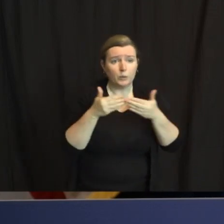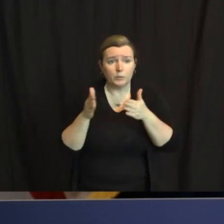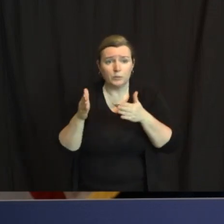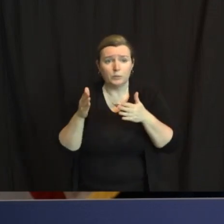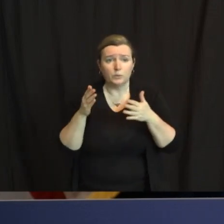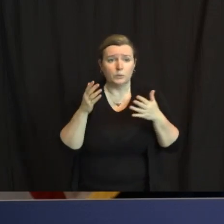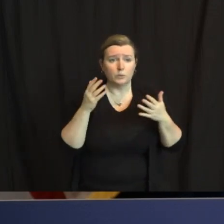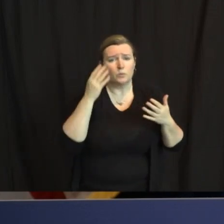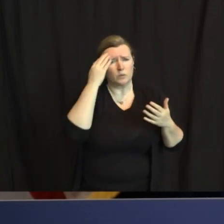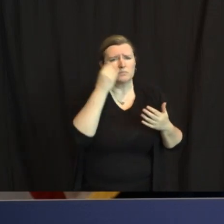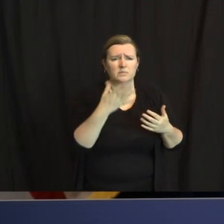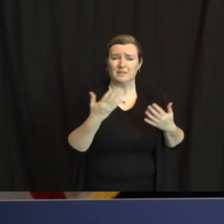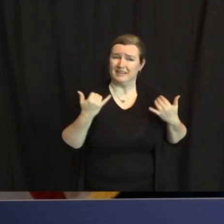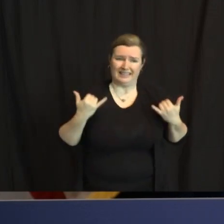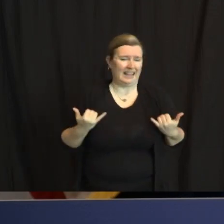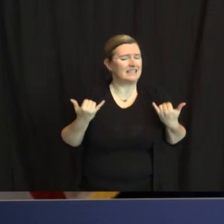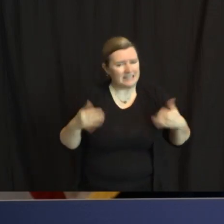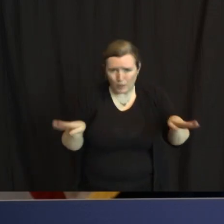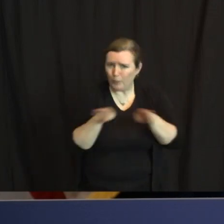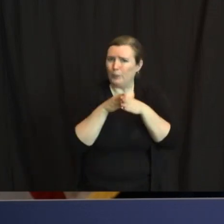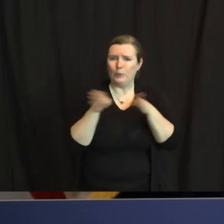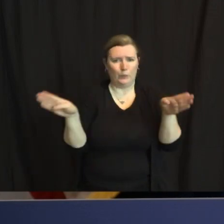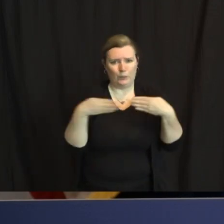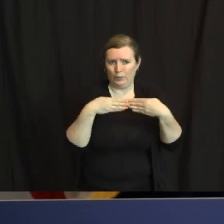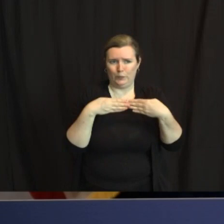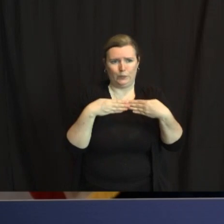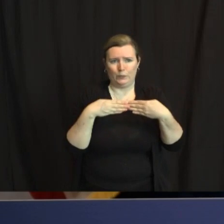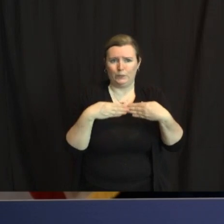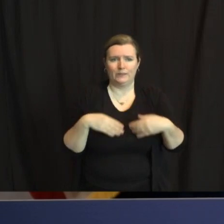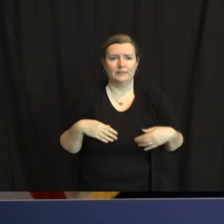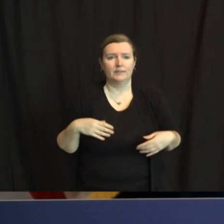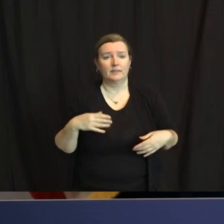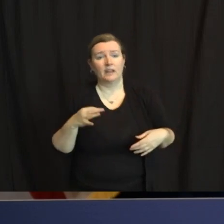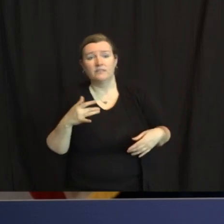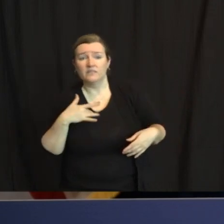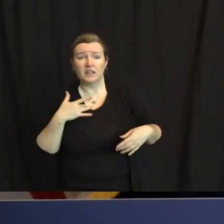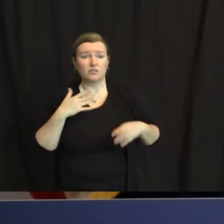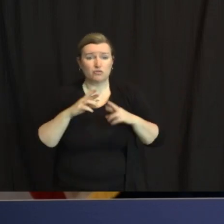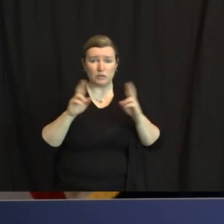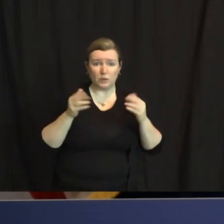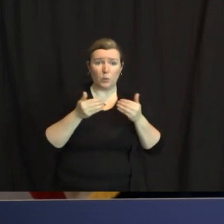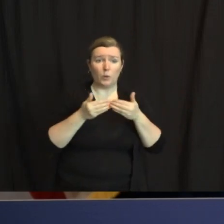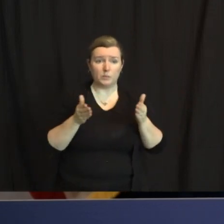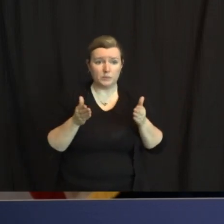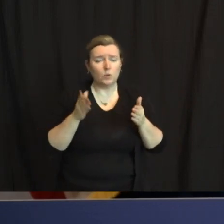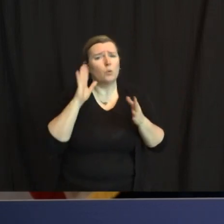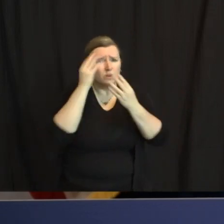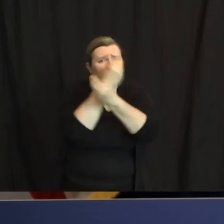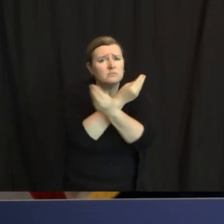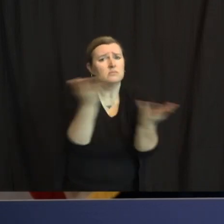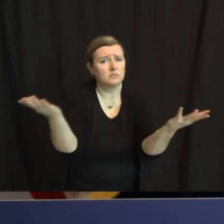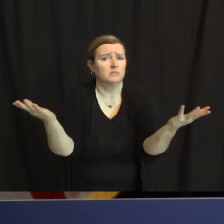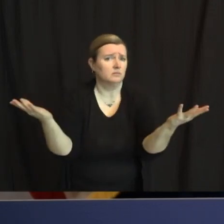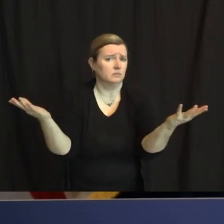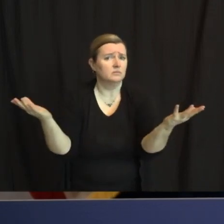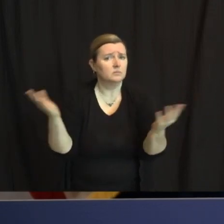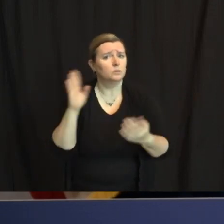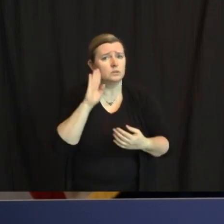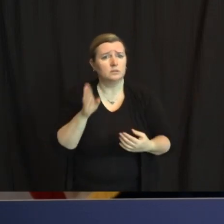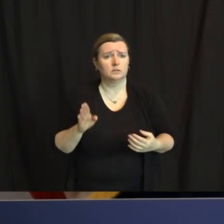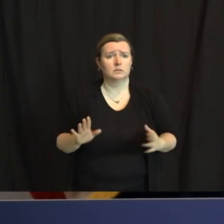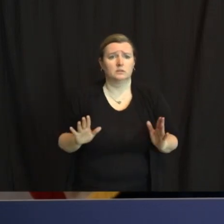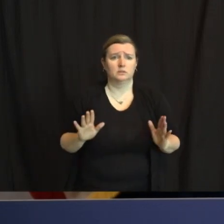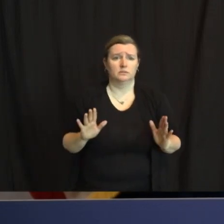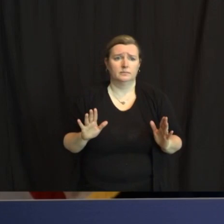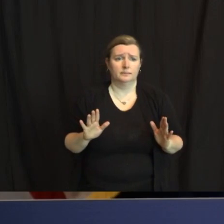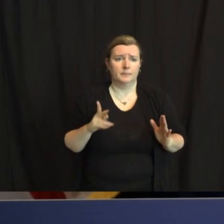when we get to the point we feel like we can take steps like that, you will be the first to hear it. And Pat said this to us earlier in